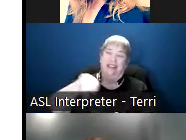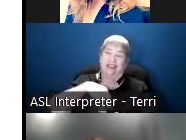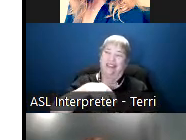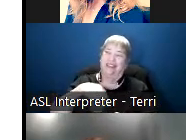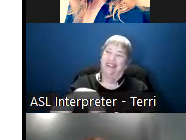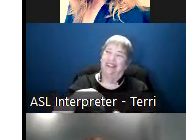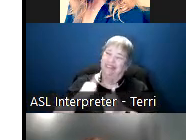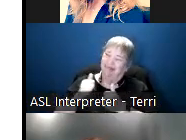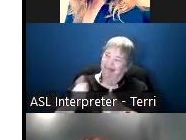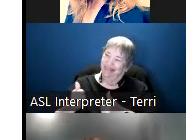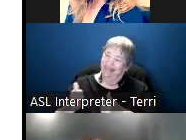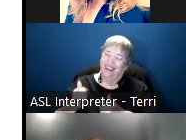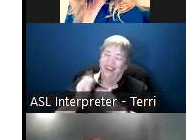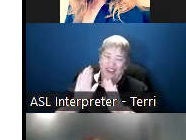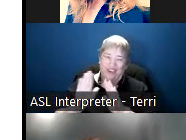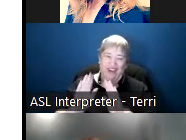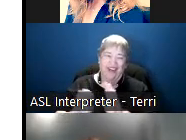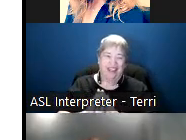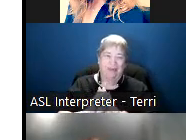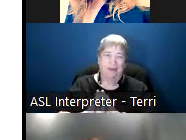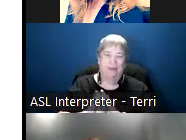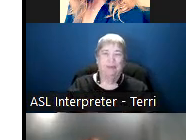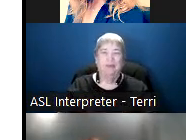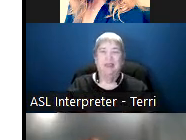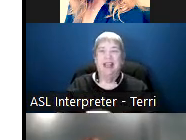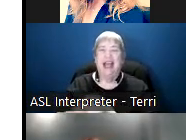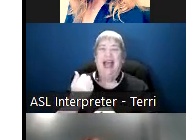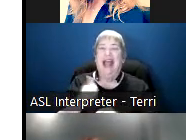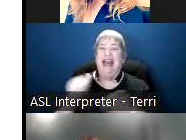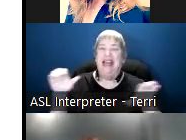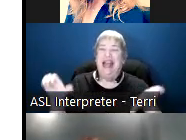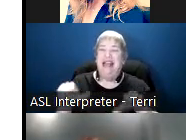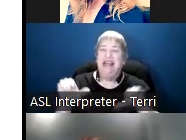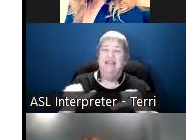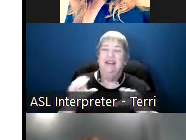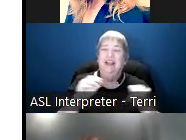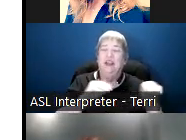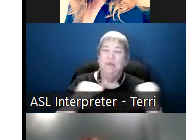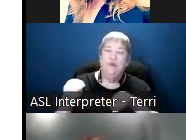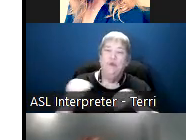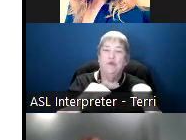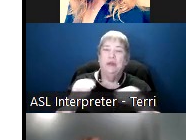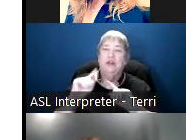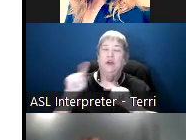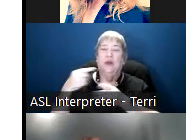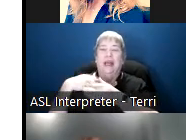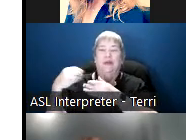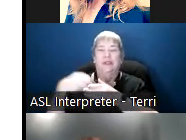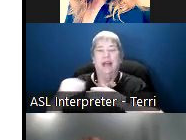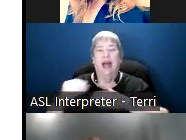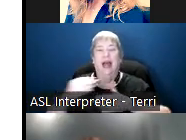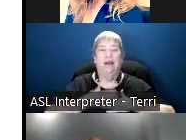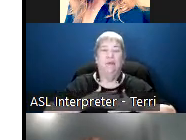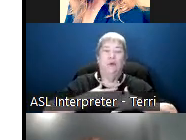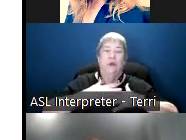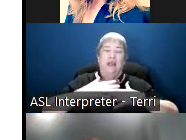physical self-care. Any activity, movement, getting outside, breath work, breathing.